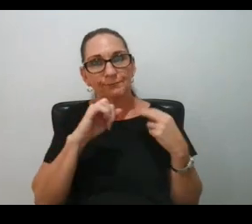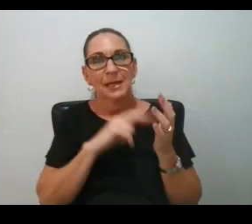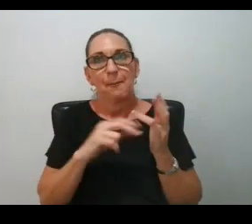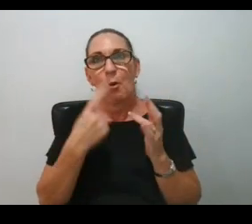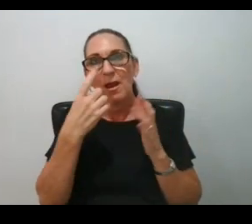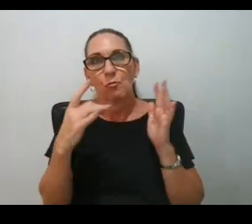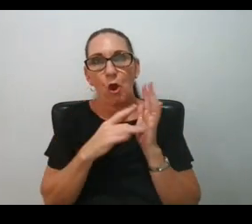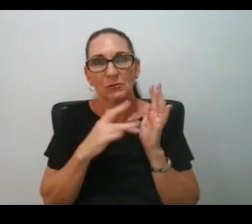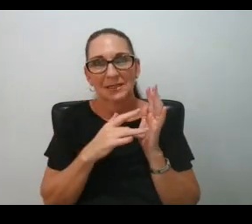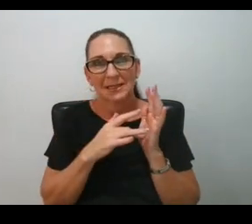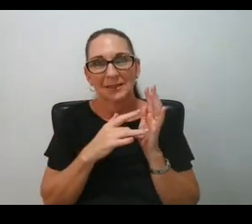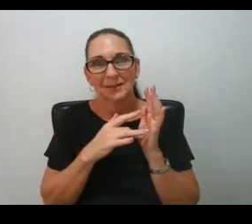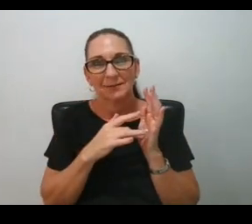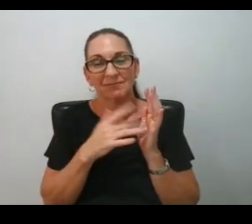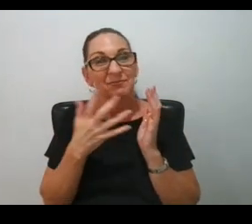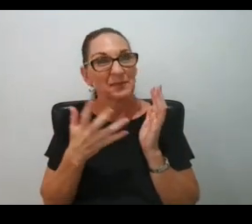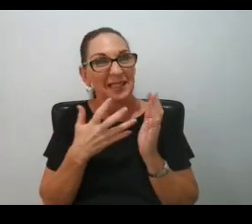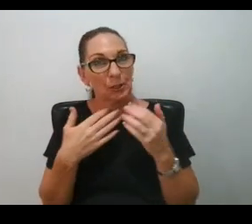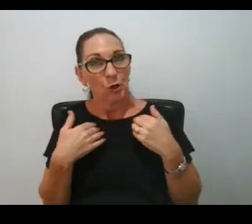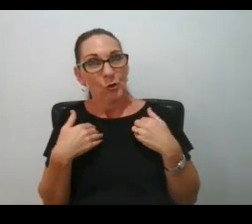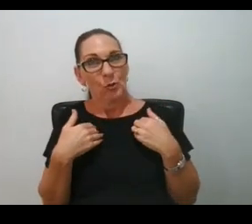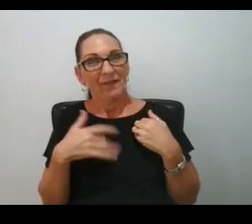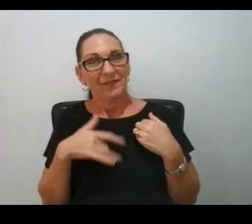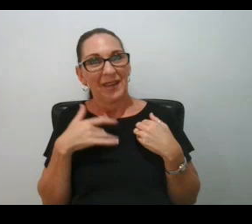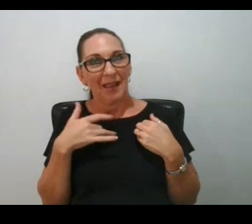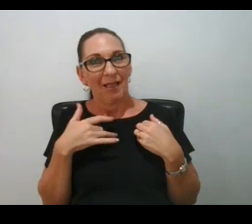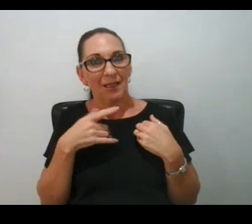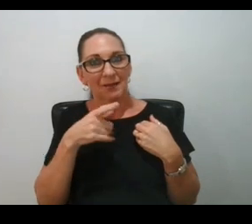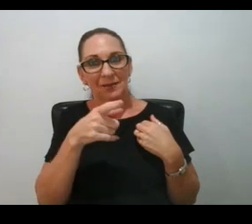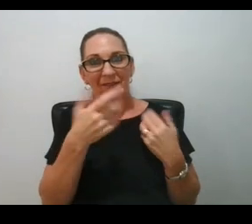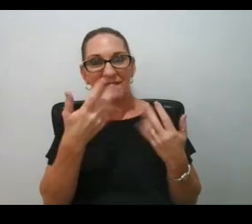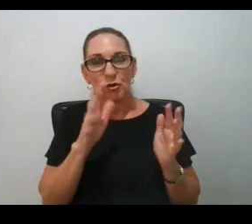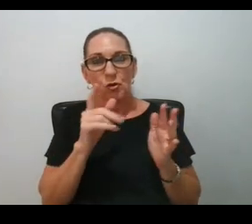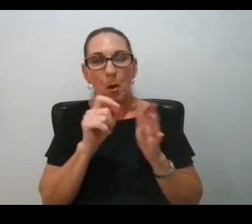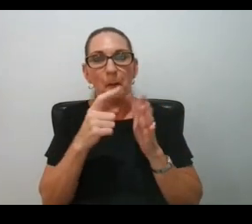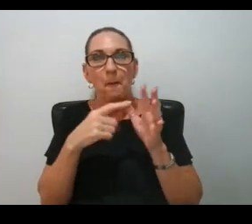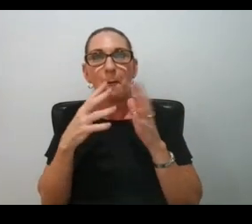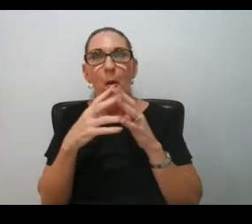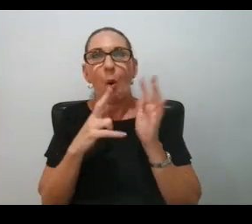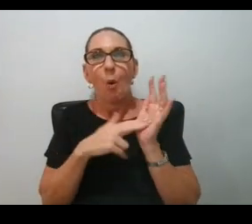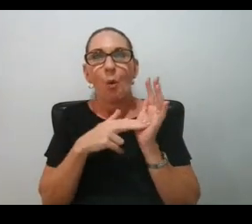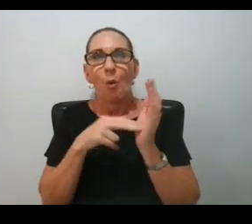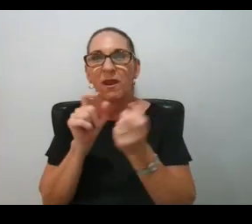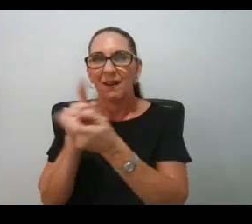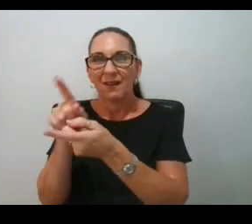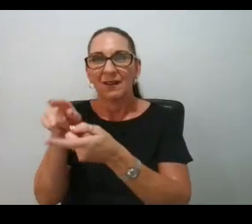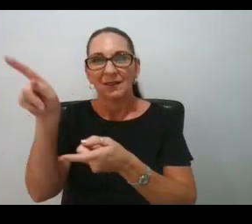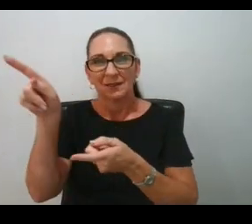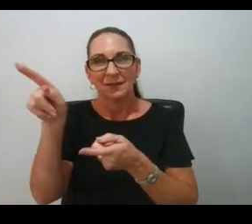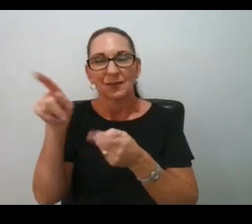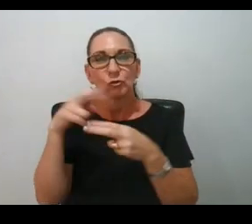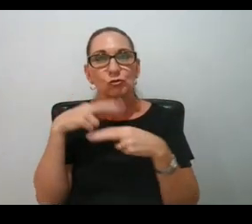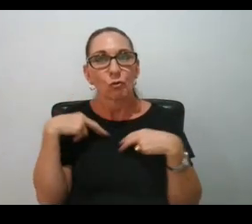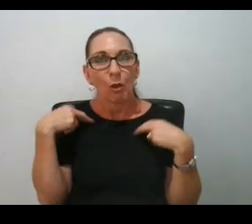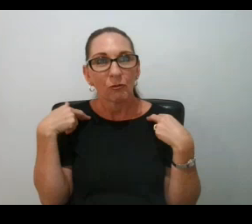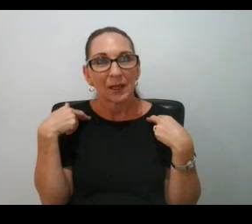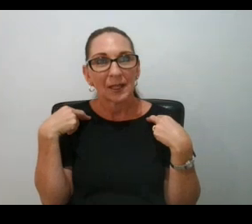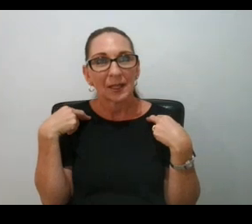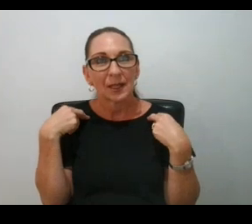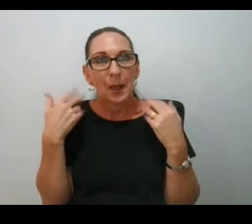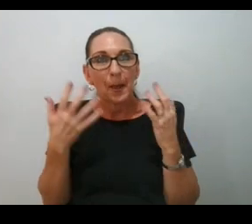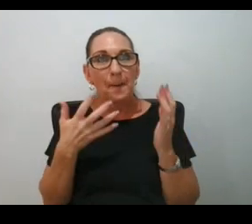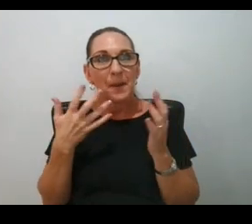So the problem we've got is once you've pawned something to a pawnbroker, what happens is the only